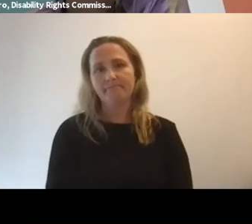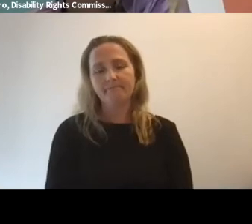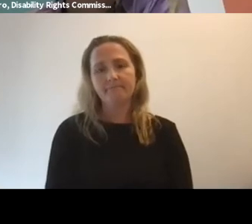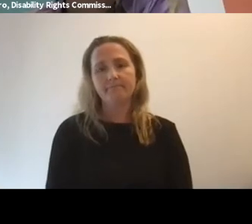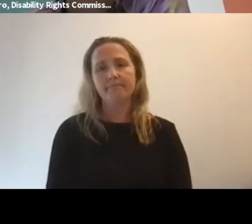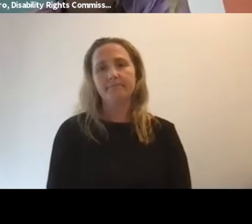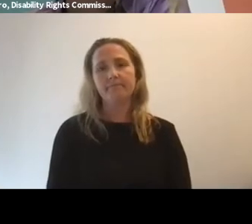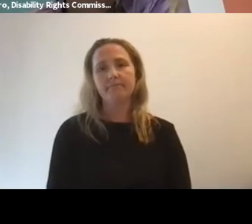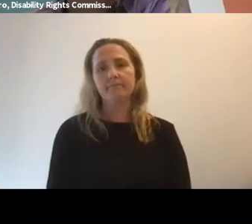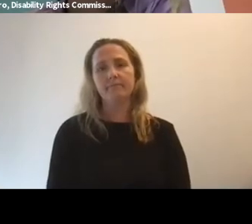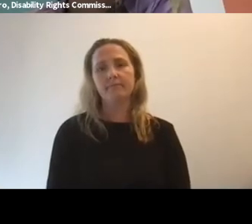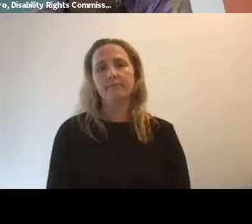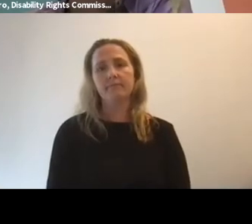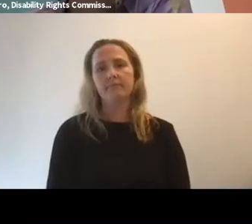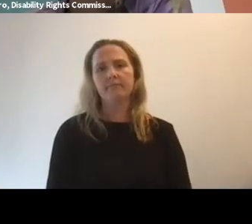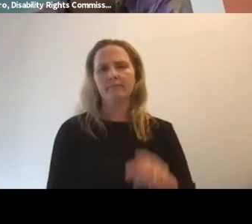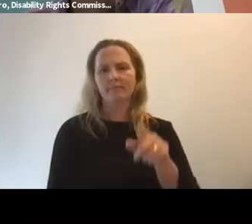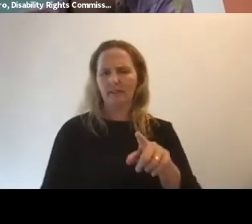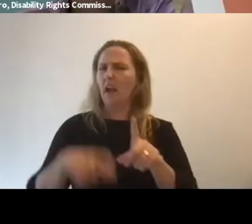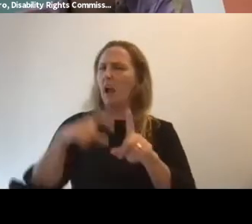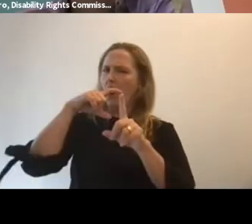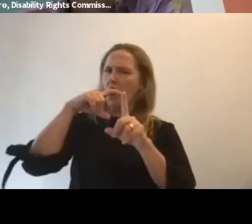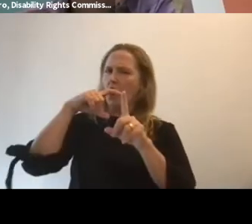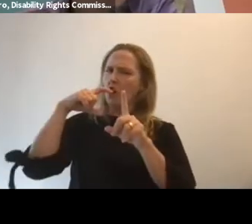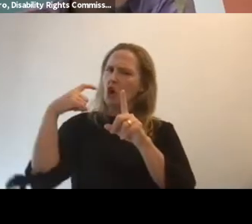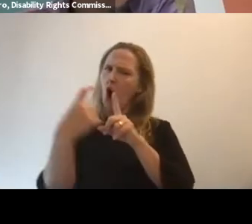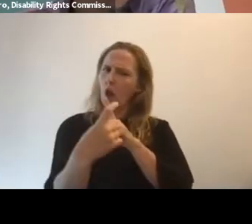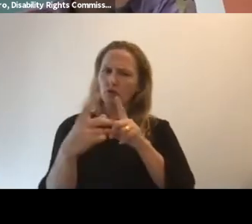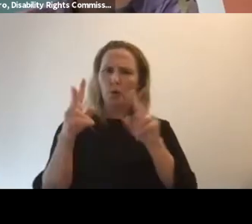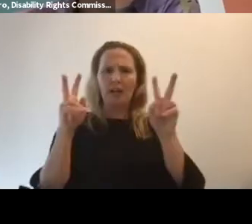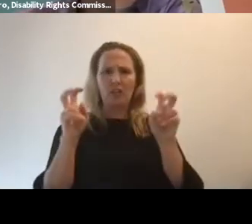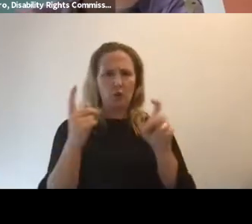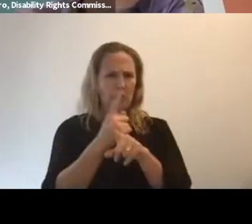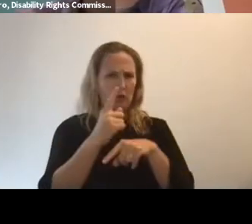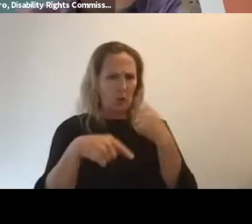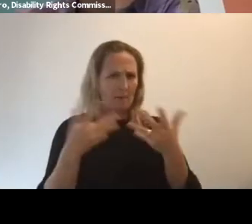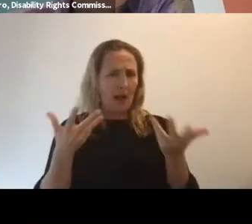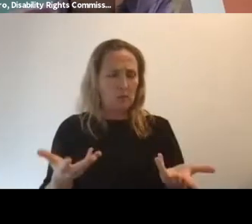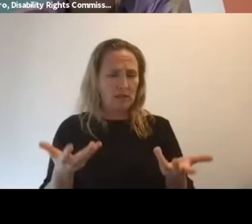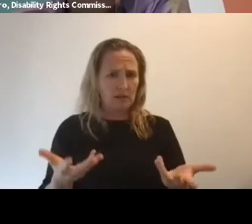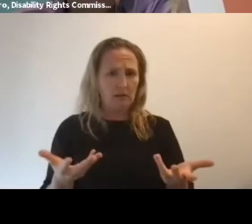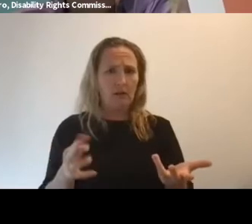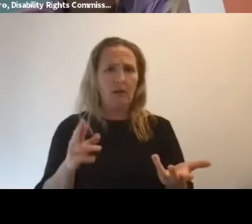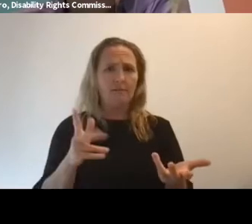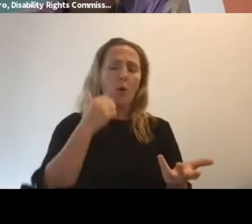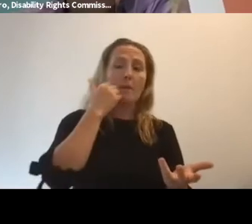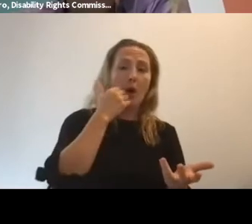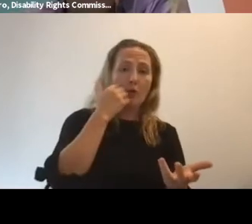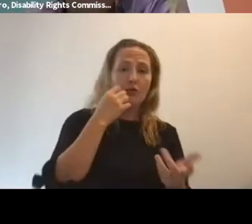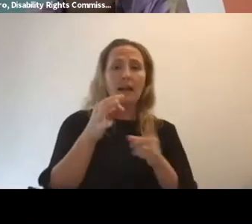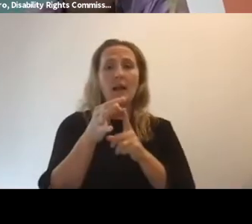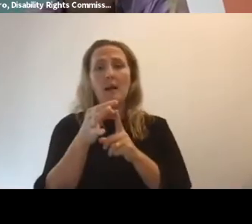And these cultural issues that we're touching on for Māori and Pacifica